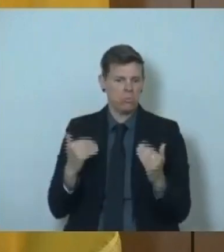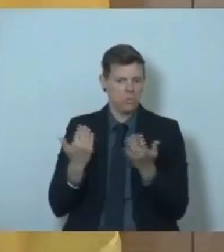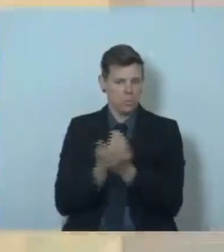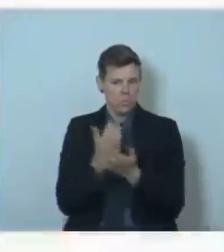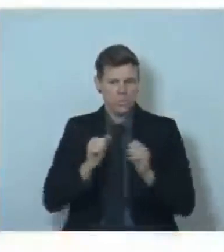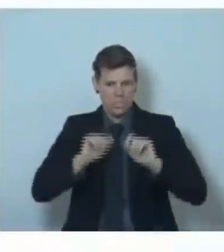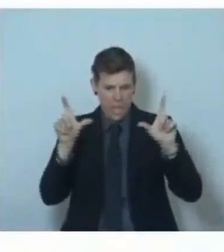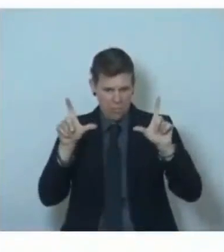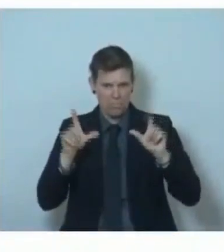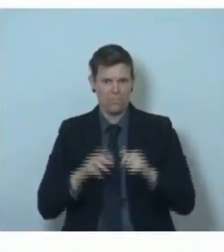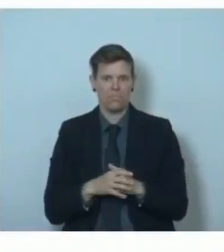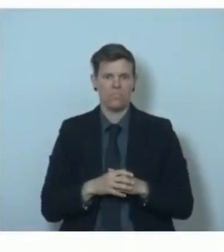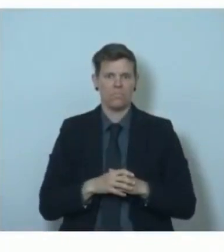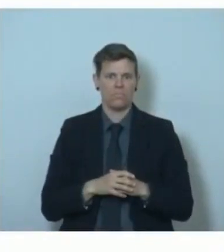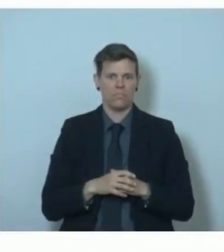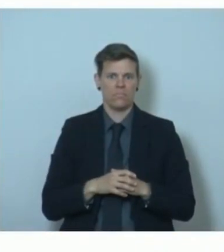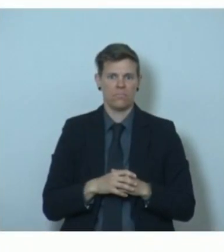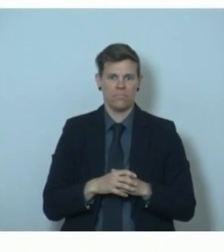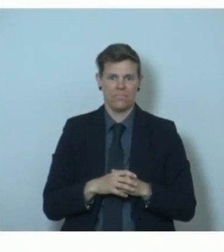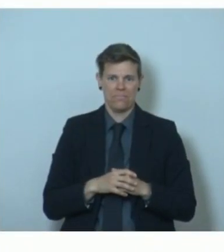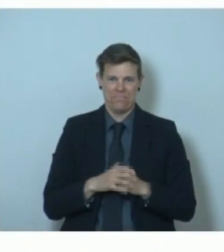Or not. Oh, there we go. Sorry.